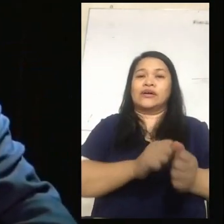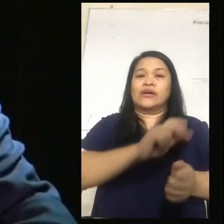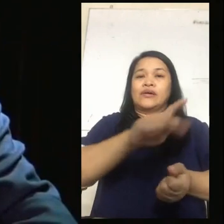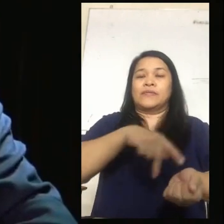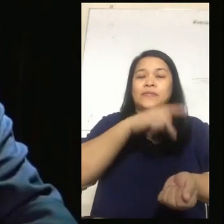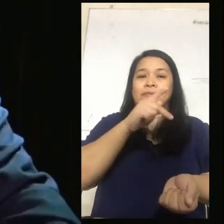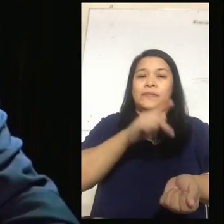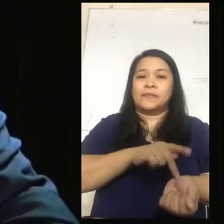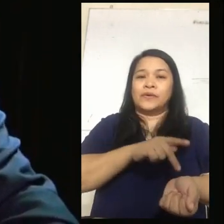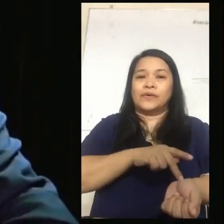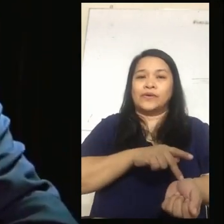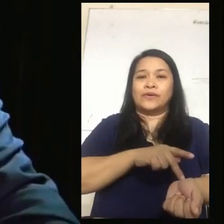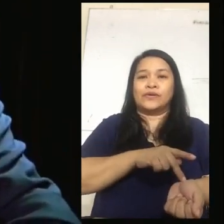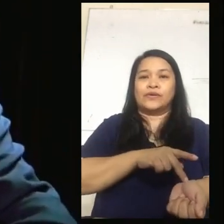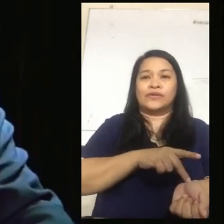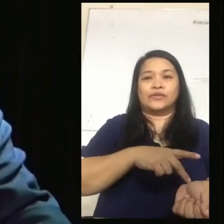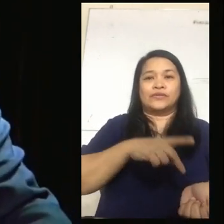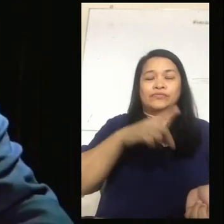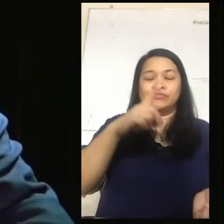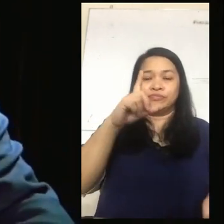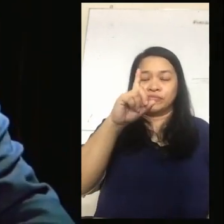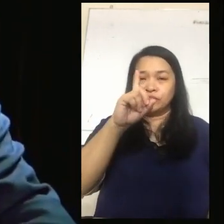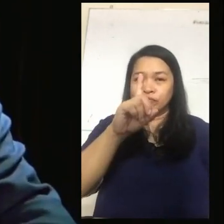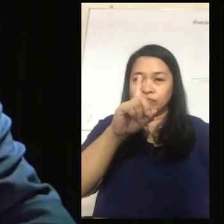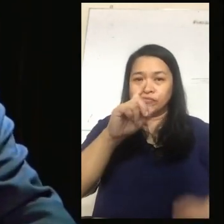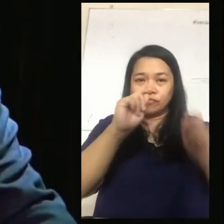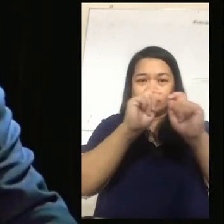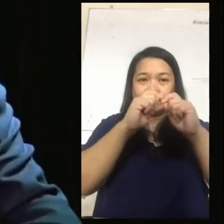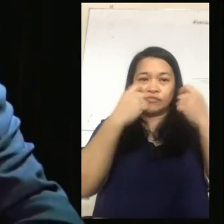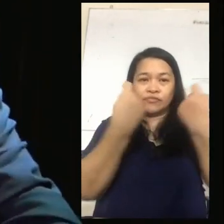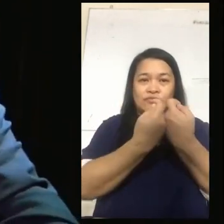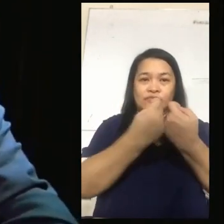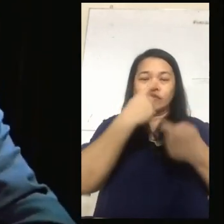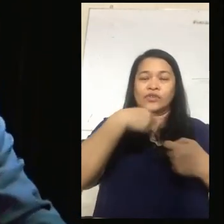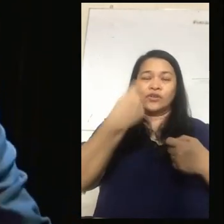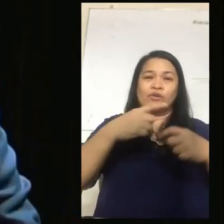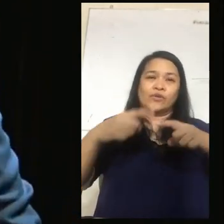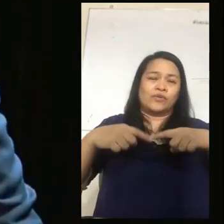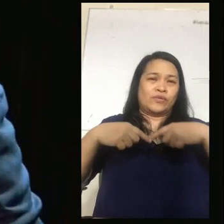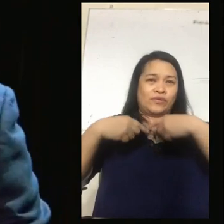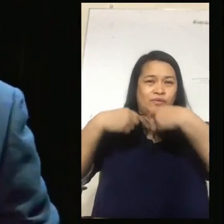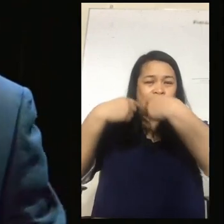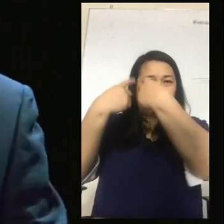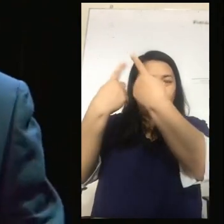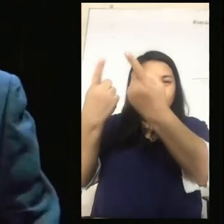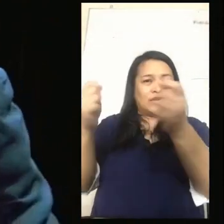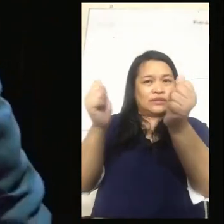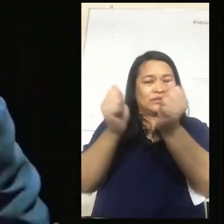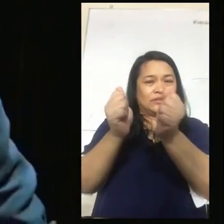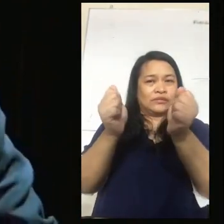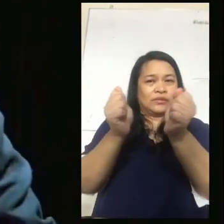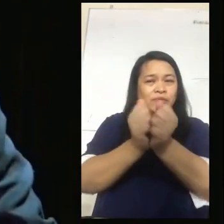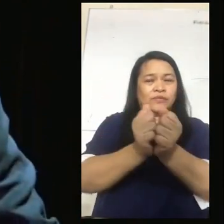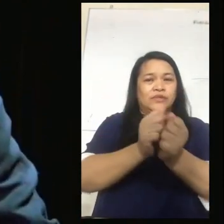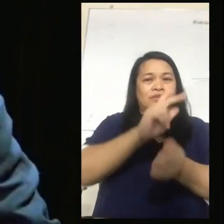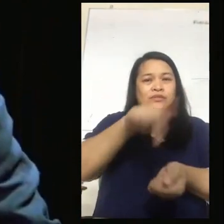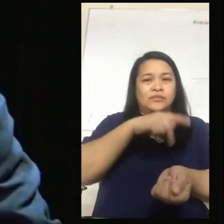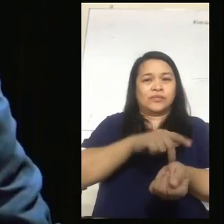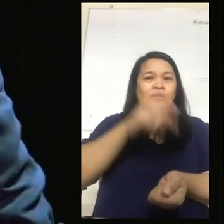of the team leaders who went around with the Apostle Paul preaching the